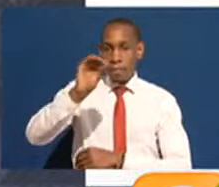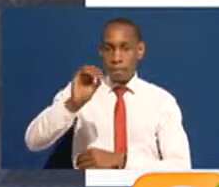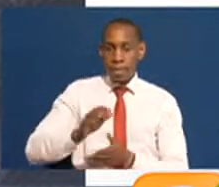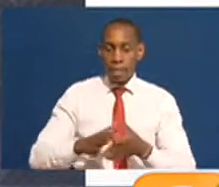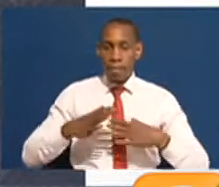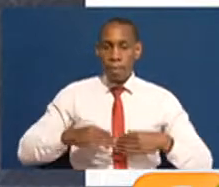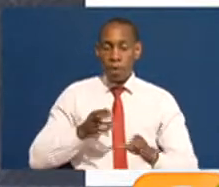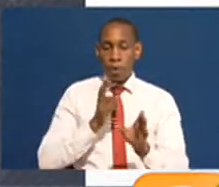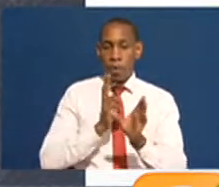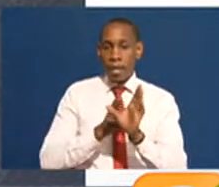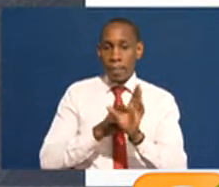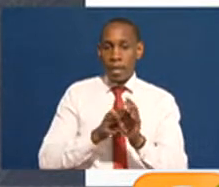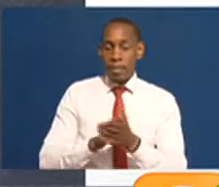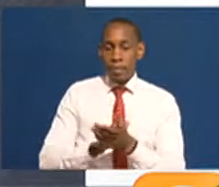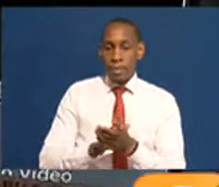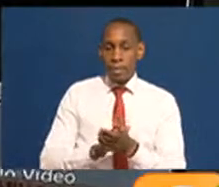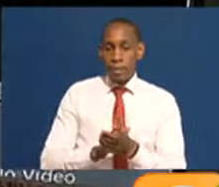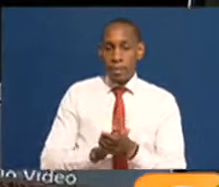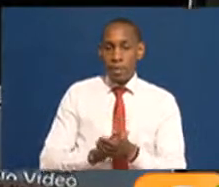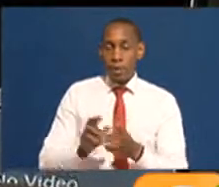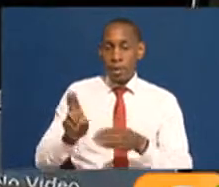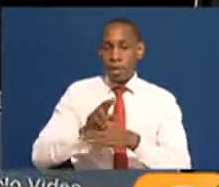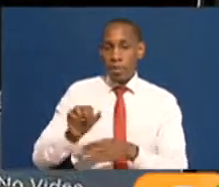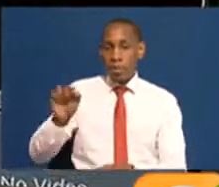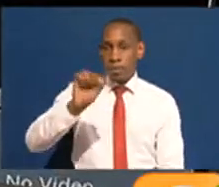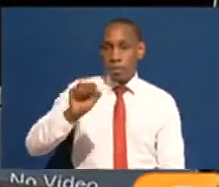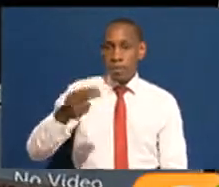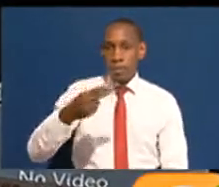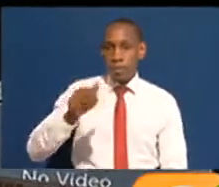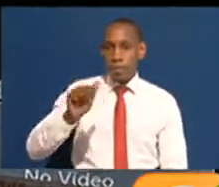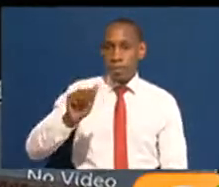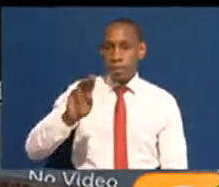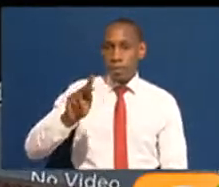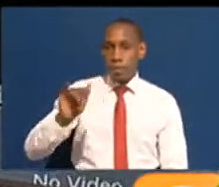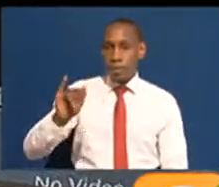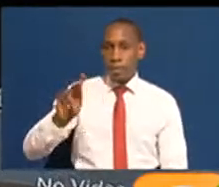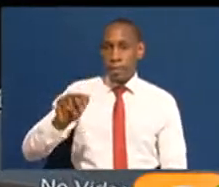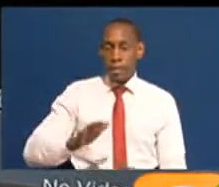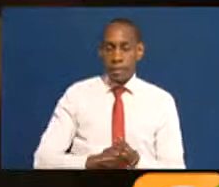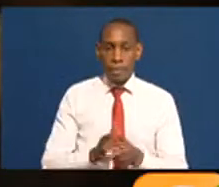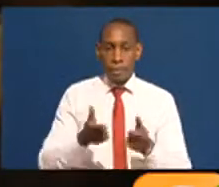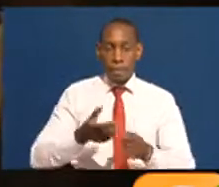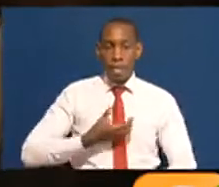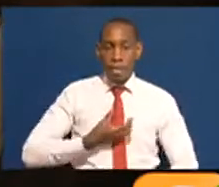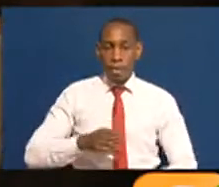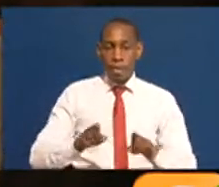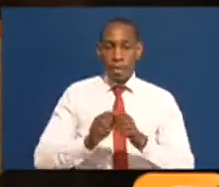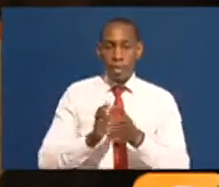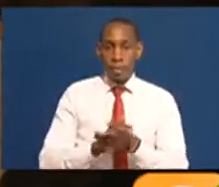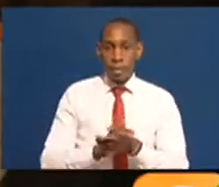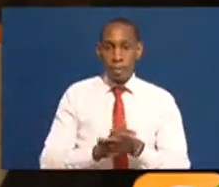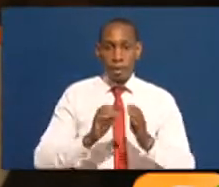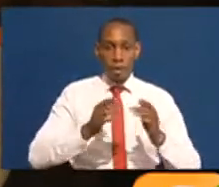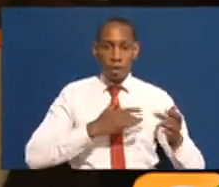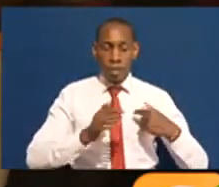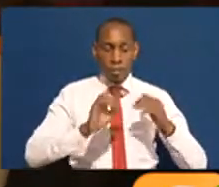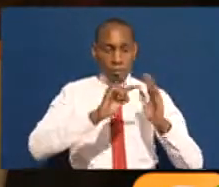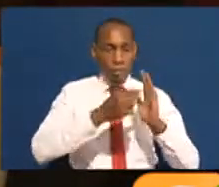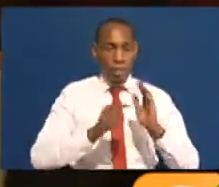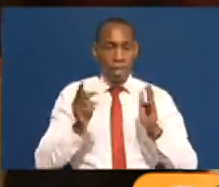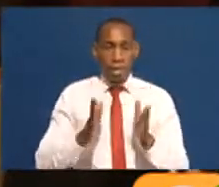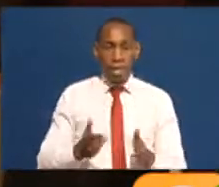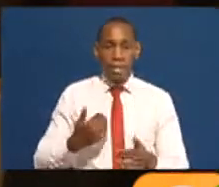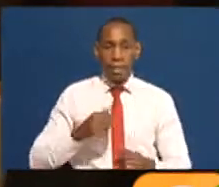in betting used Shabiki. The Media Council of Kenya has also released the list of concerns that Kenyans